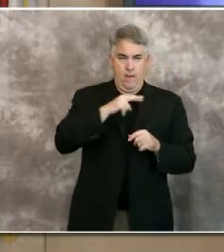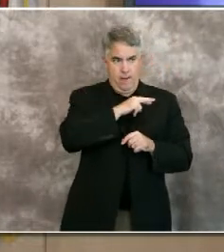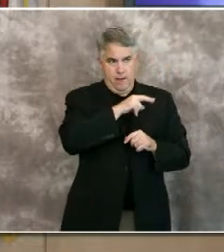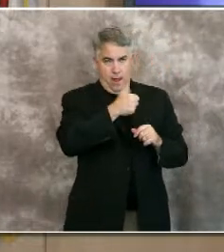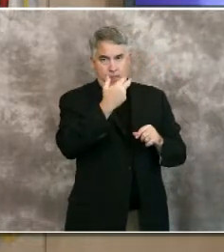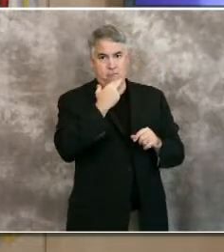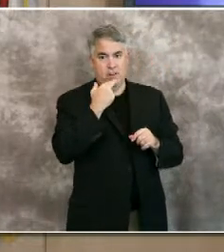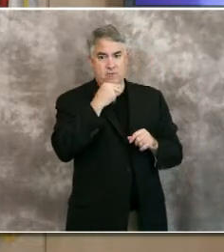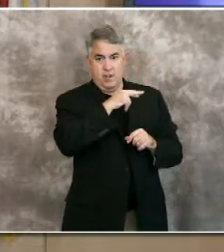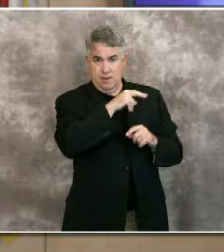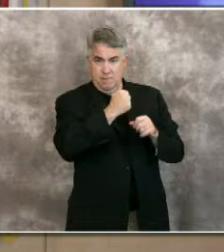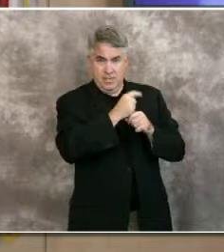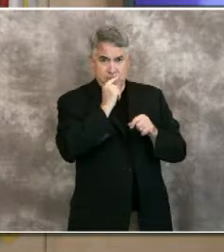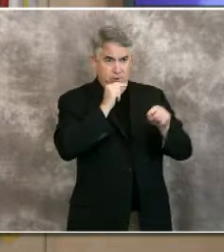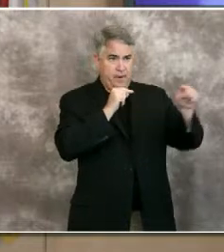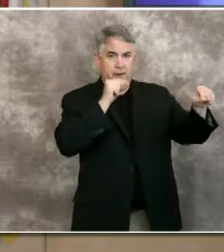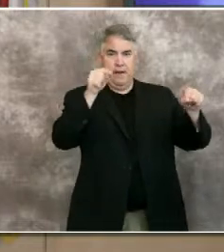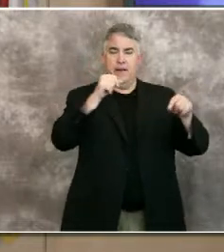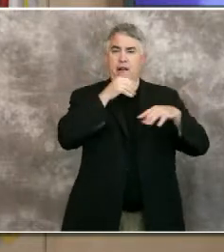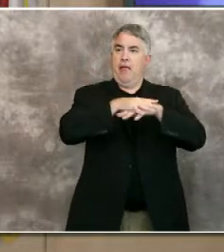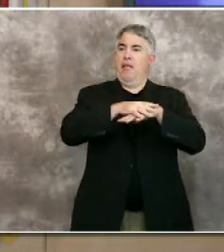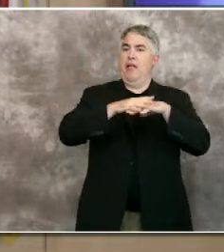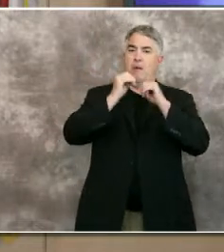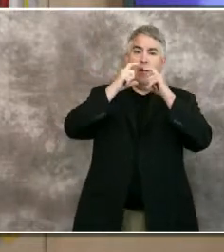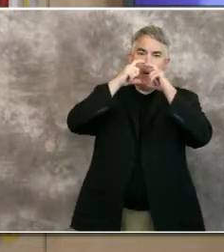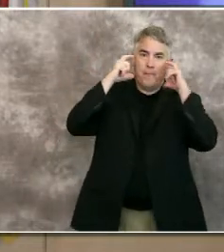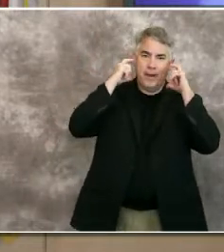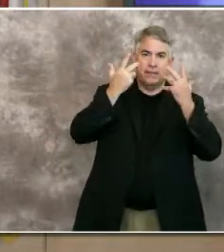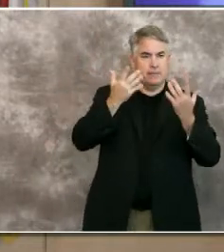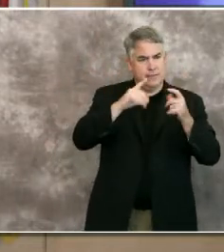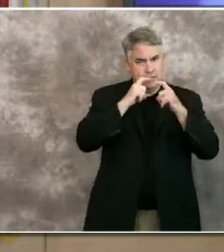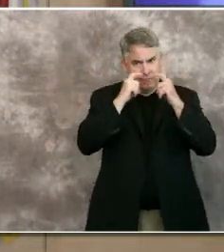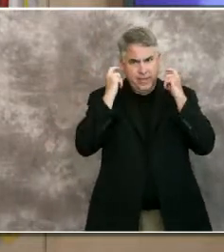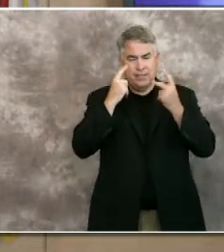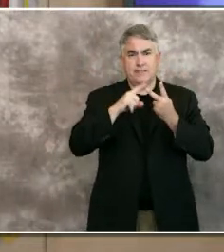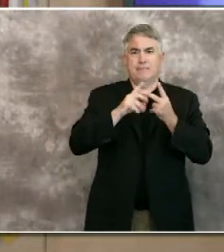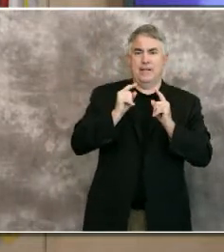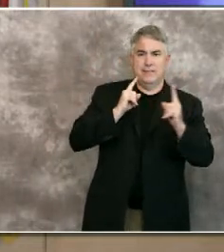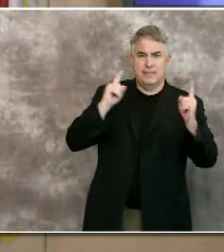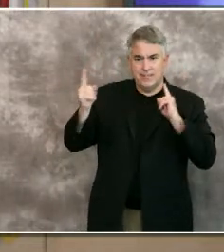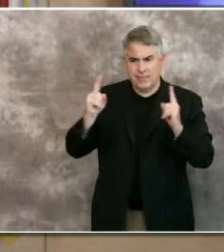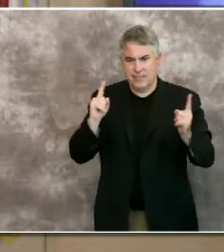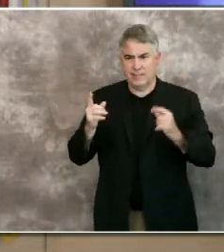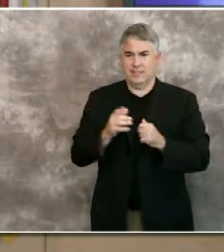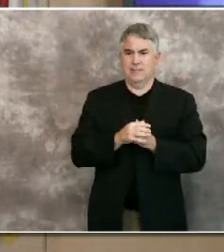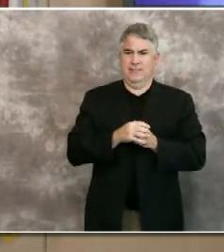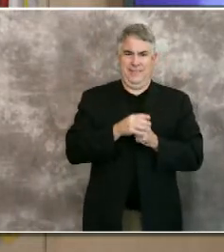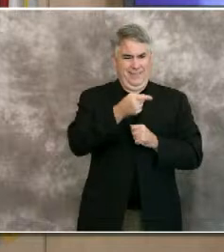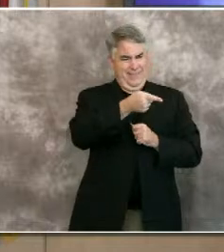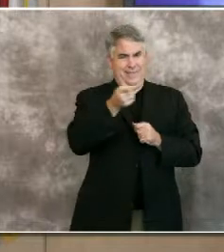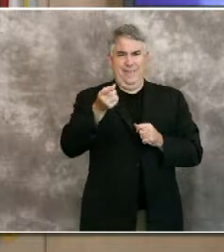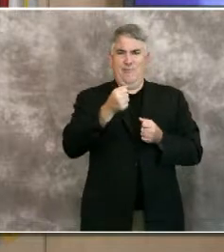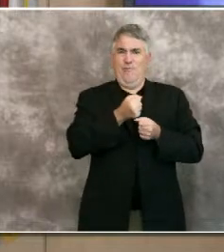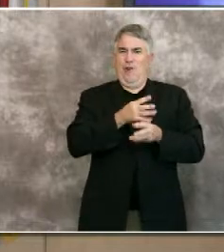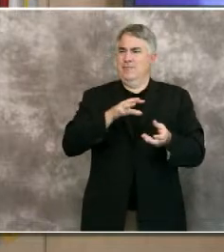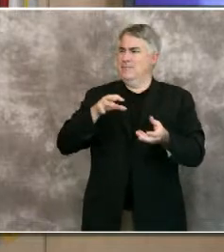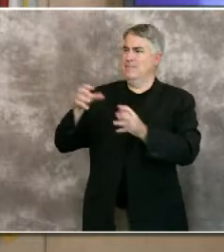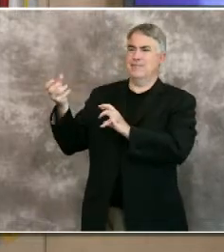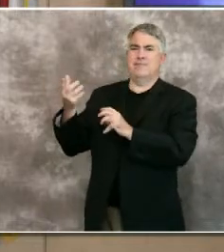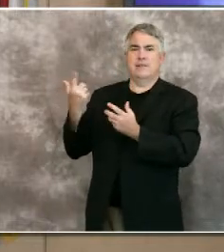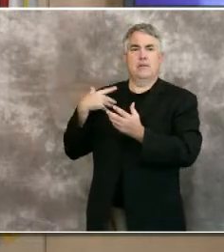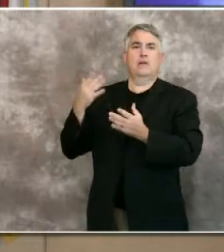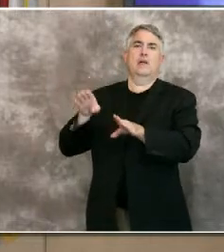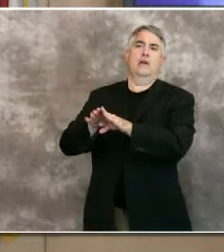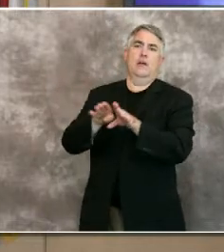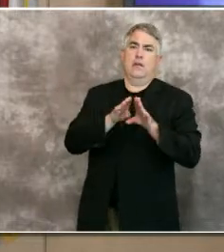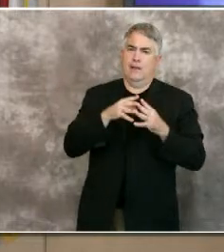and egregious violations of the public health order that we believe compromise the public safety and public health moving forward, and we will be stepping up